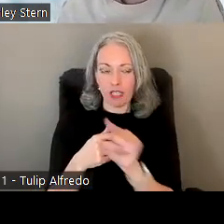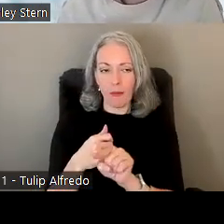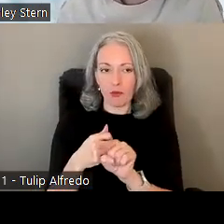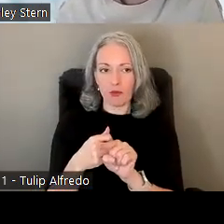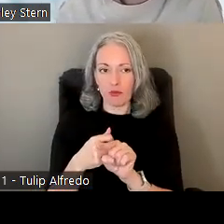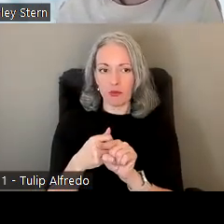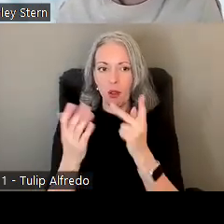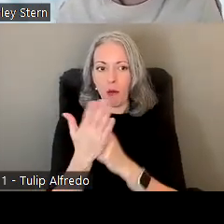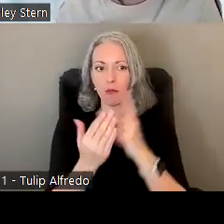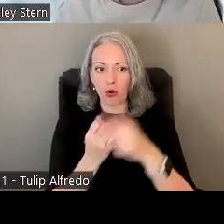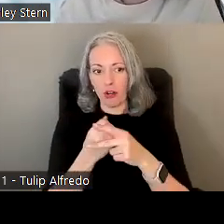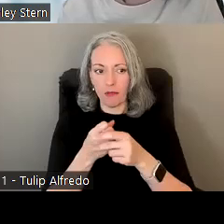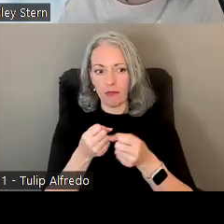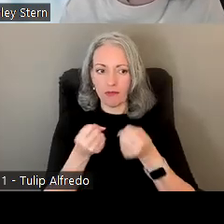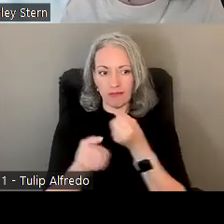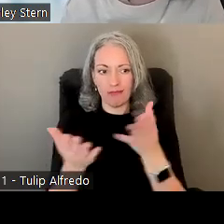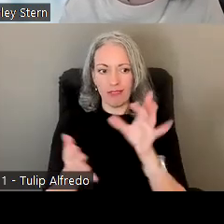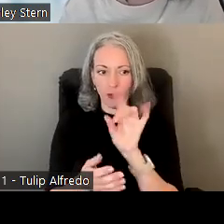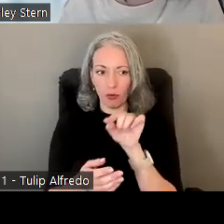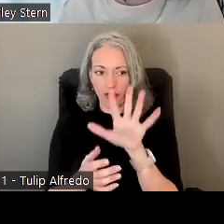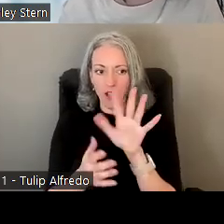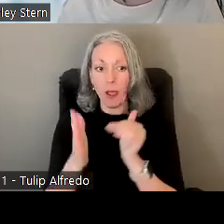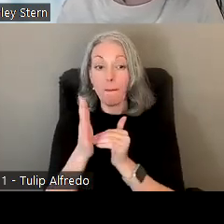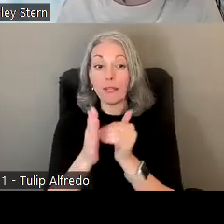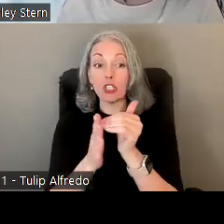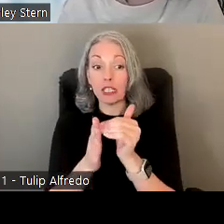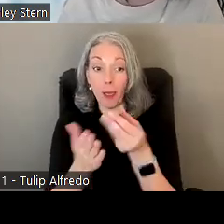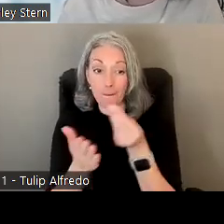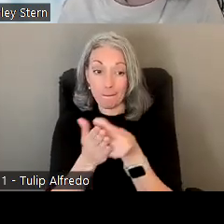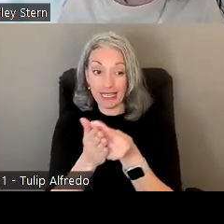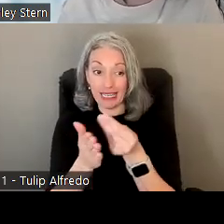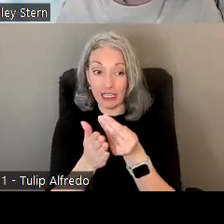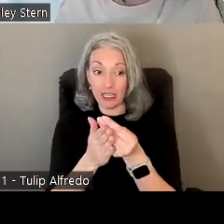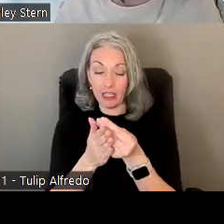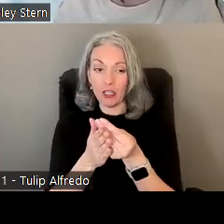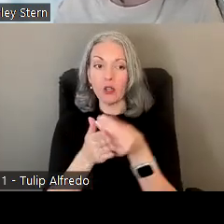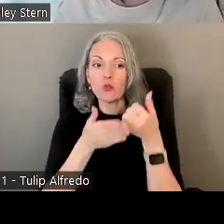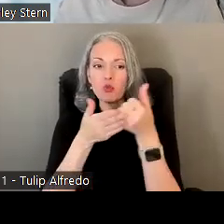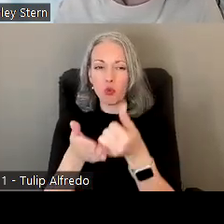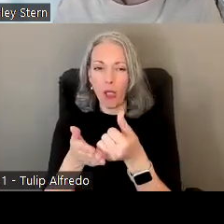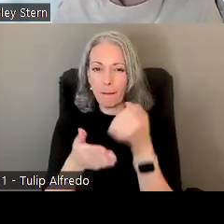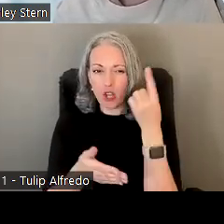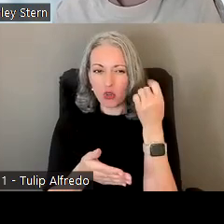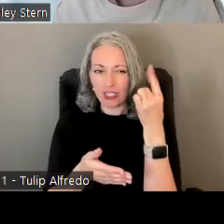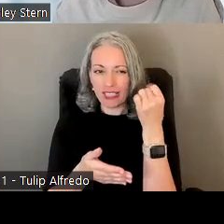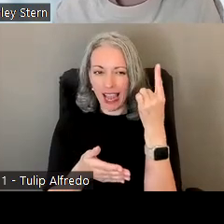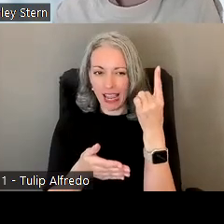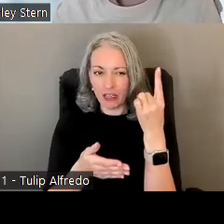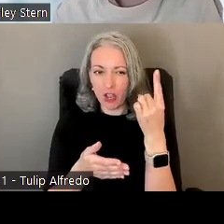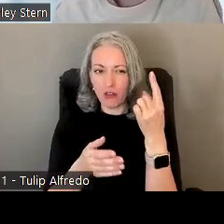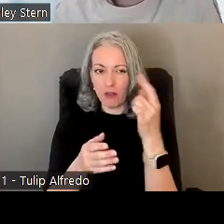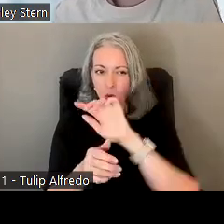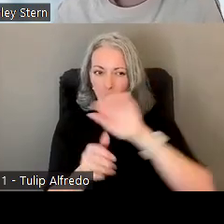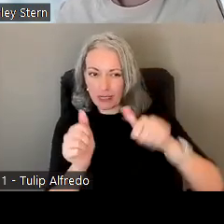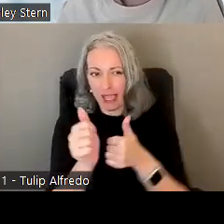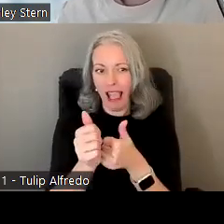out $8.5 million specifically to focus on educating the public on the signs and symptoms of Alzheimer's disease and using targeted outreach to